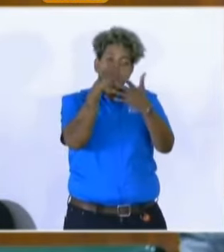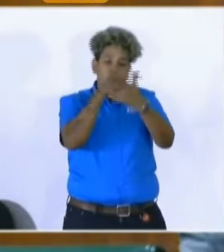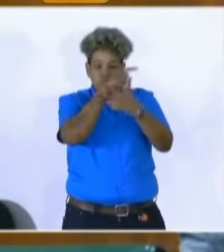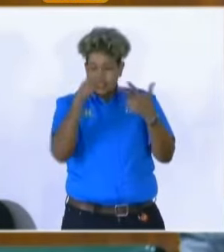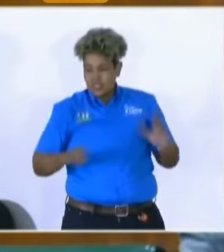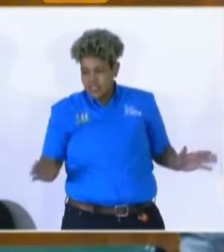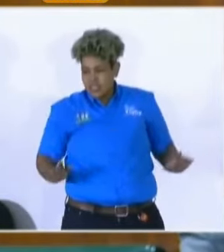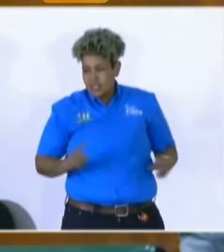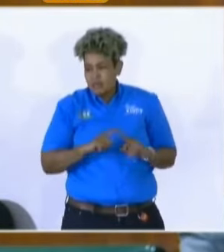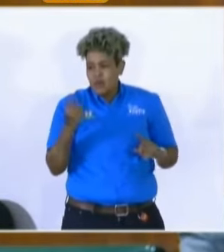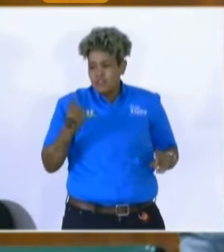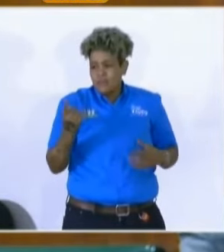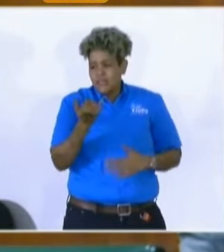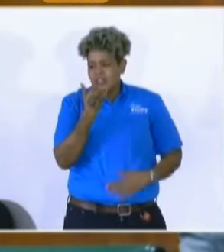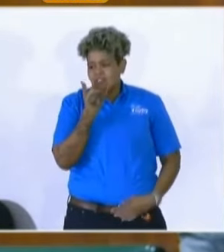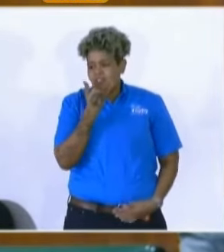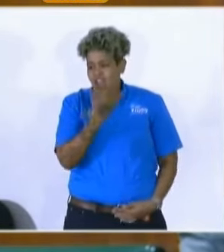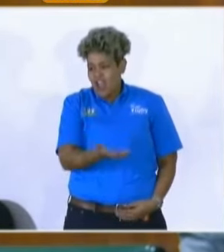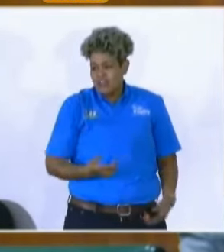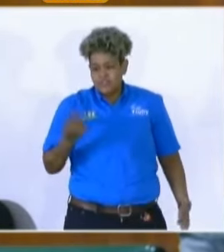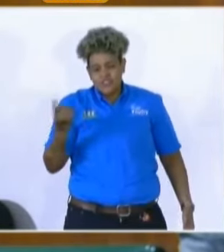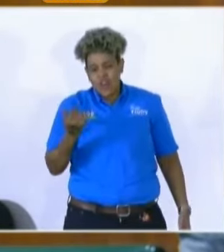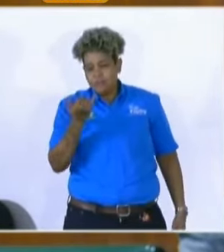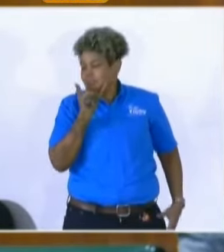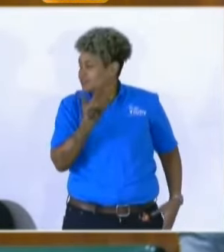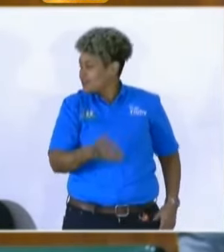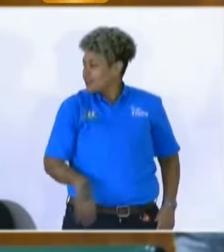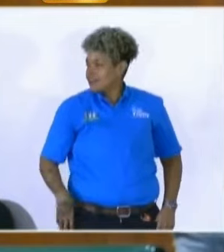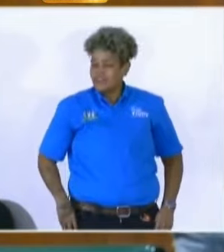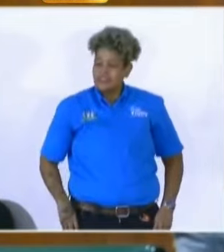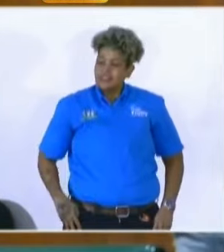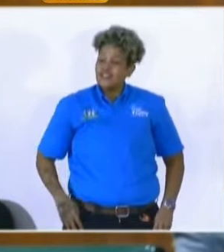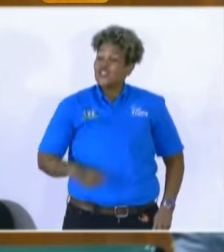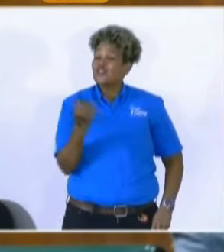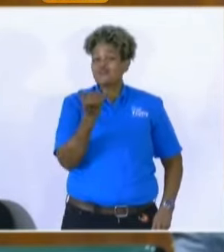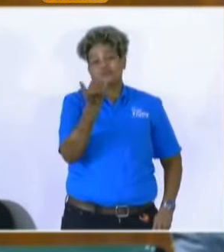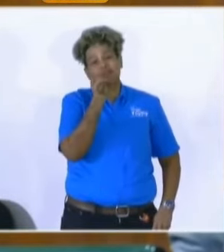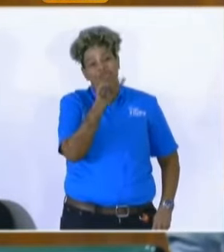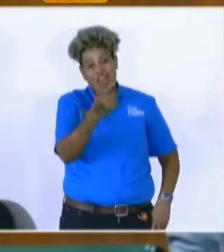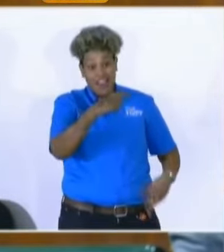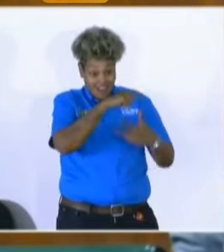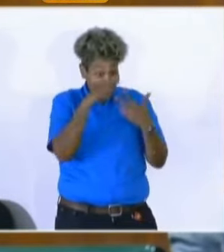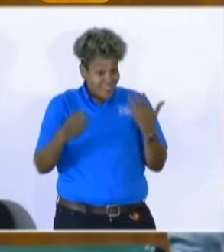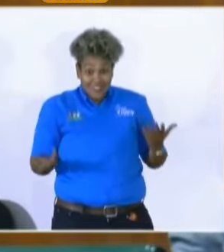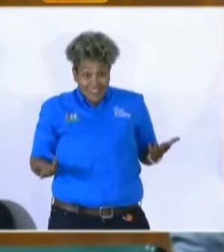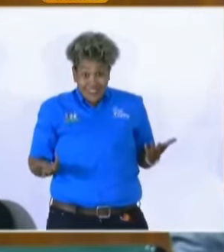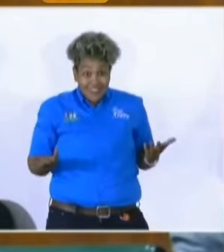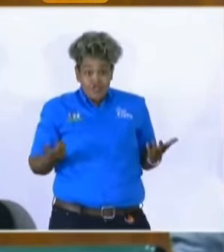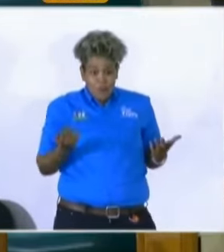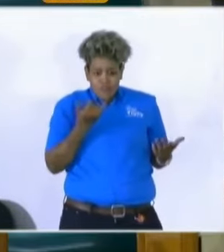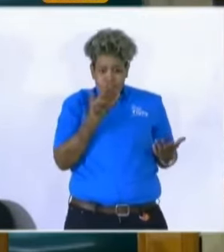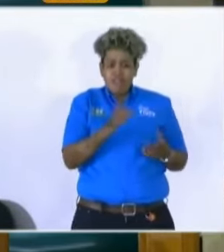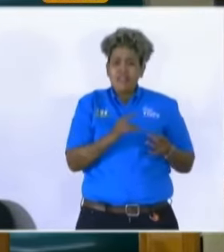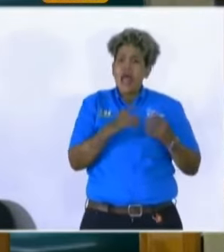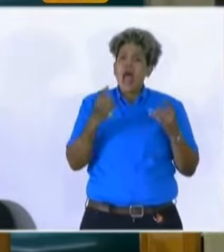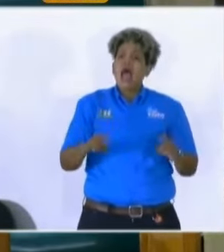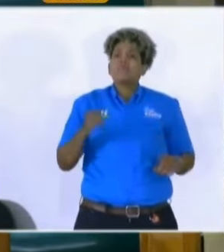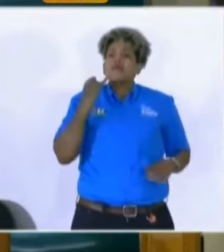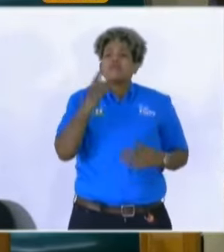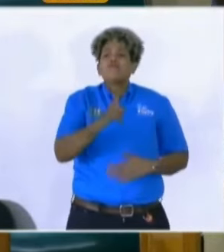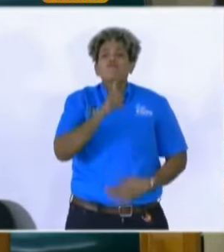But something is wrong. Something is wrong. Something is wrong with that narrative. Because if you